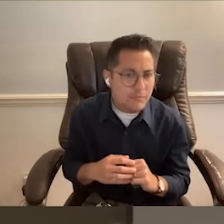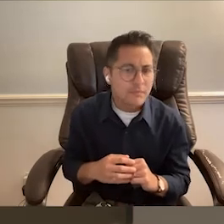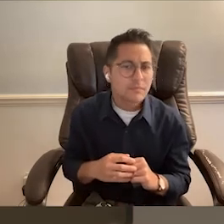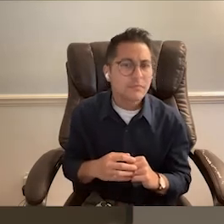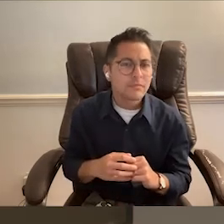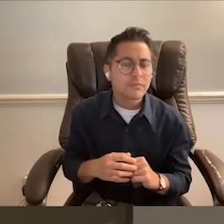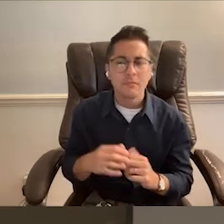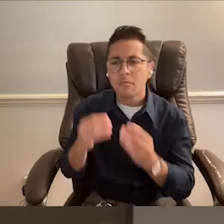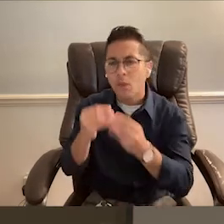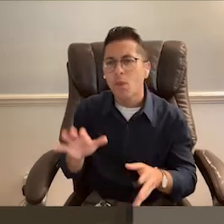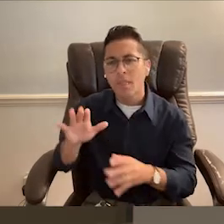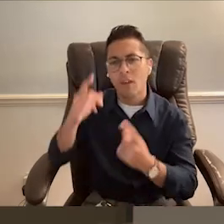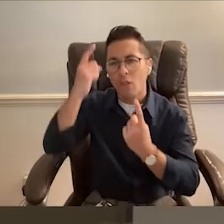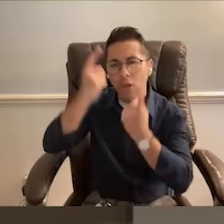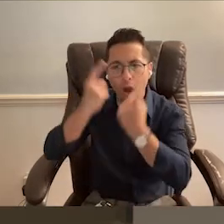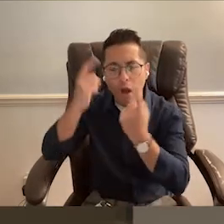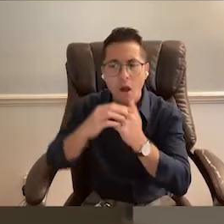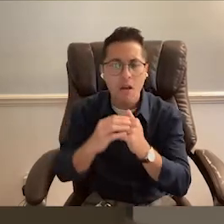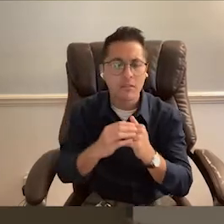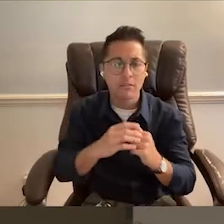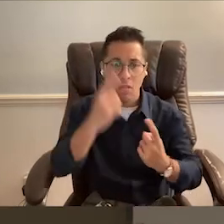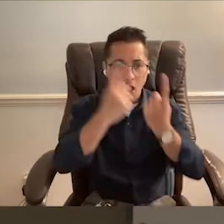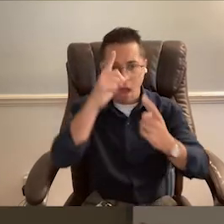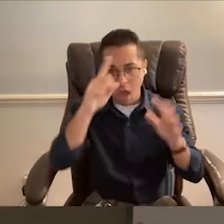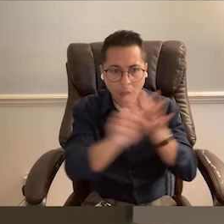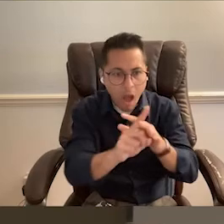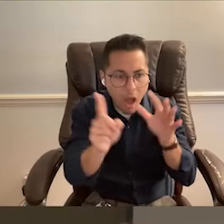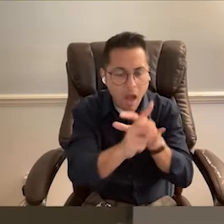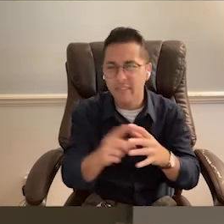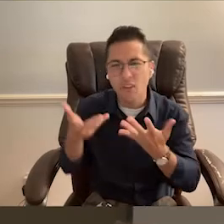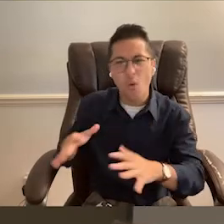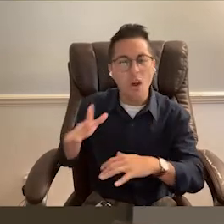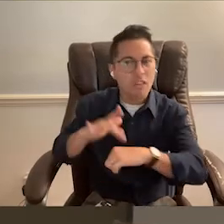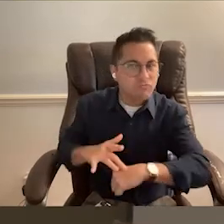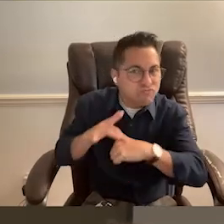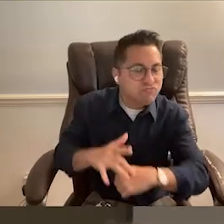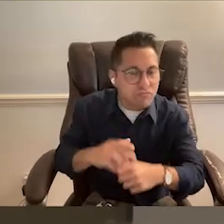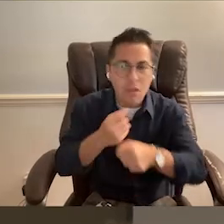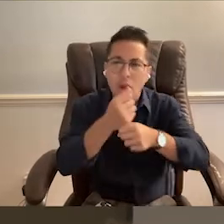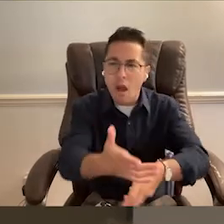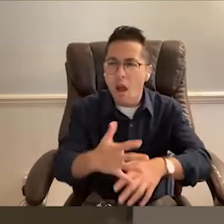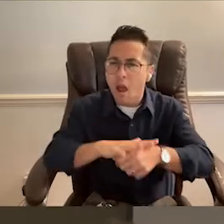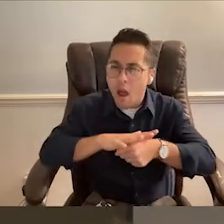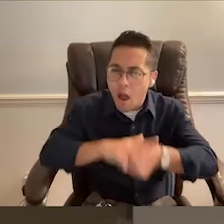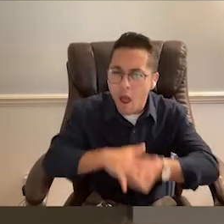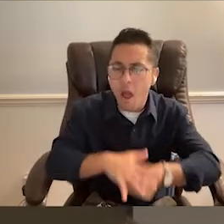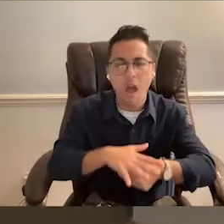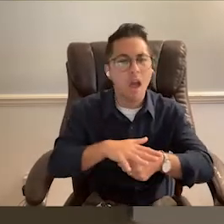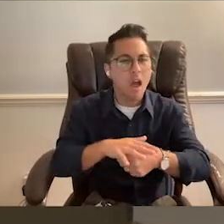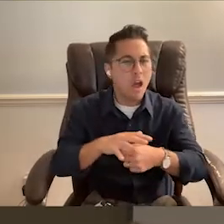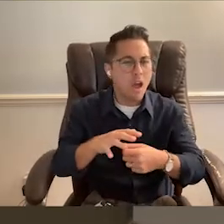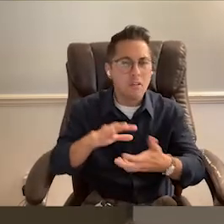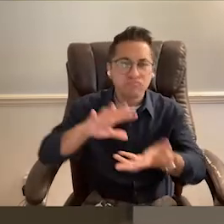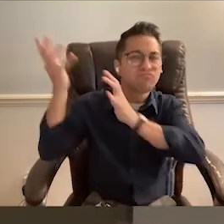People who have an anxiety disorder often deal with recurring intrusive thoughts. Intrusive thoughts are unwanted, automatic thoughts that